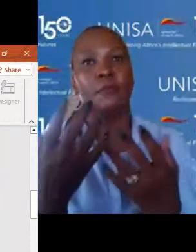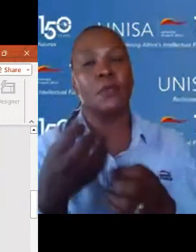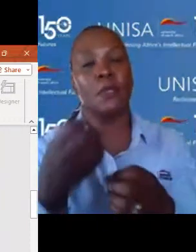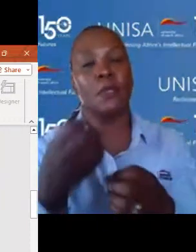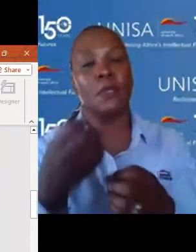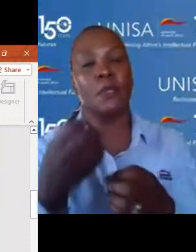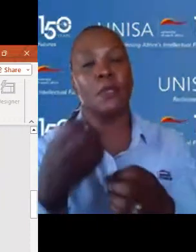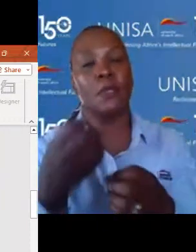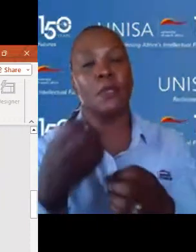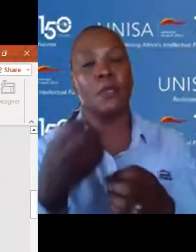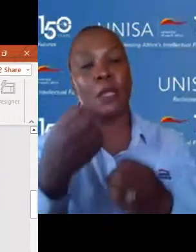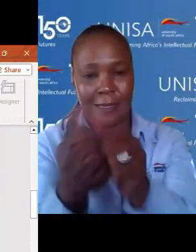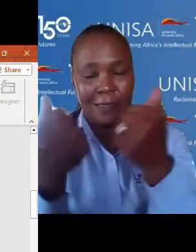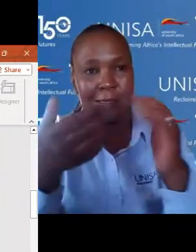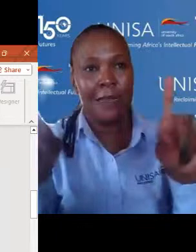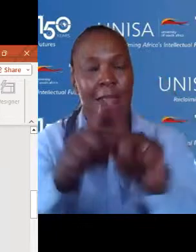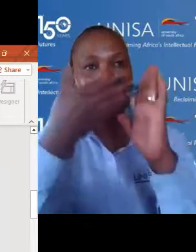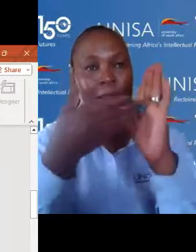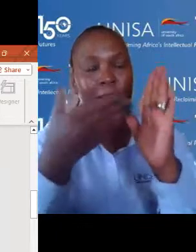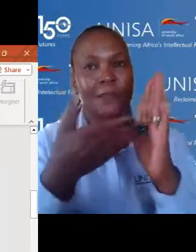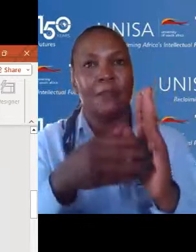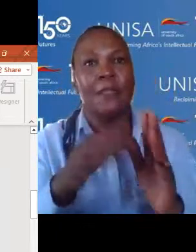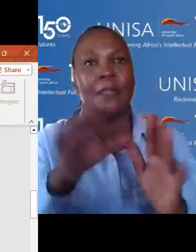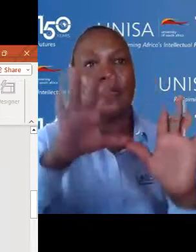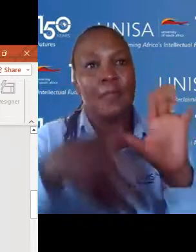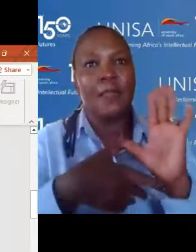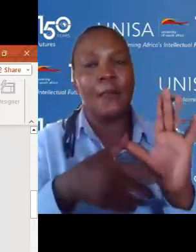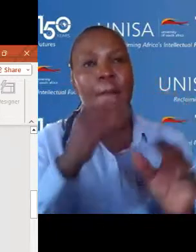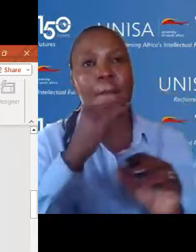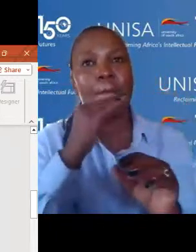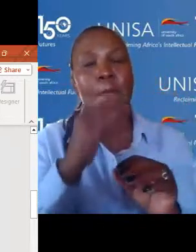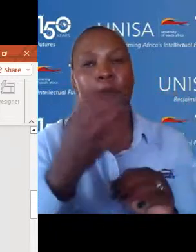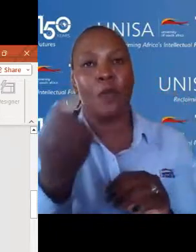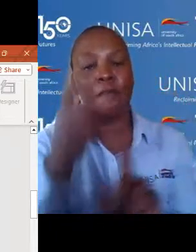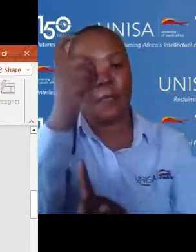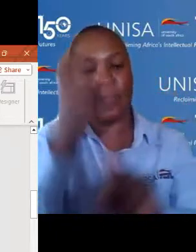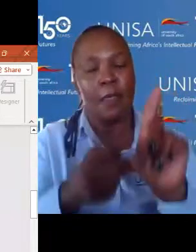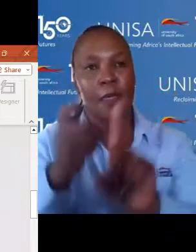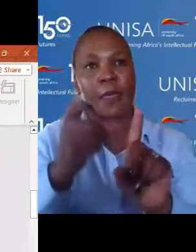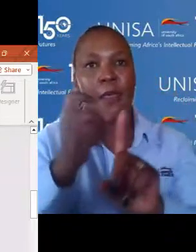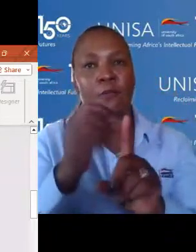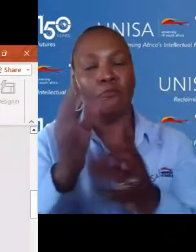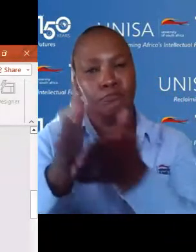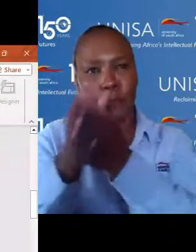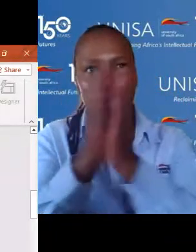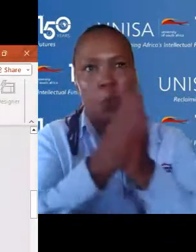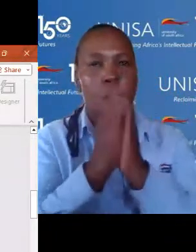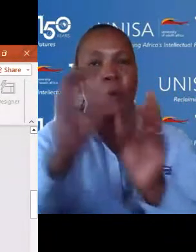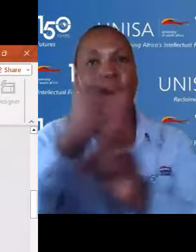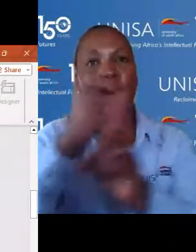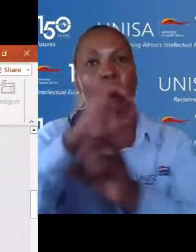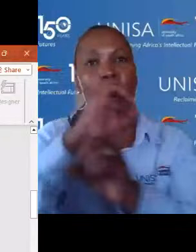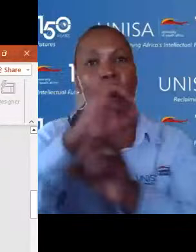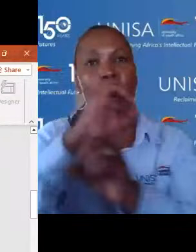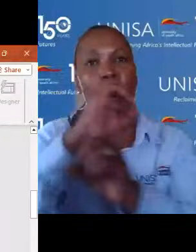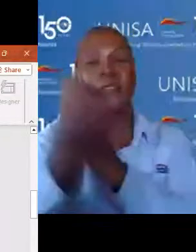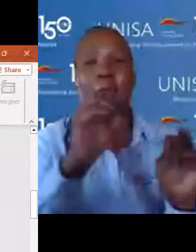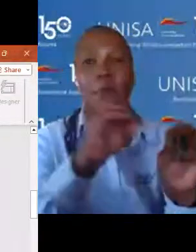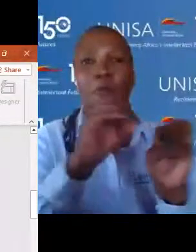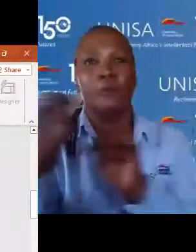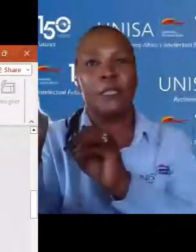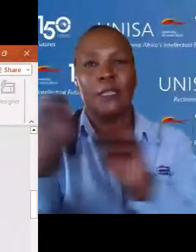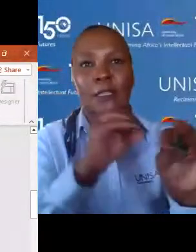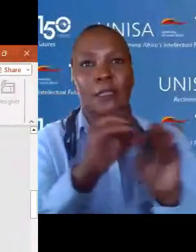challenges, then you are a person who should be requesting for orientation and mobility. One, if you're colliding